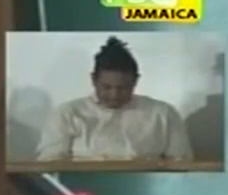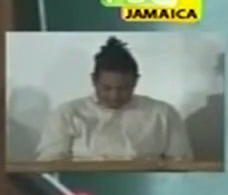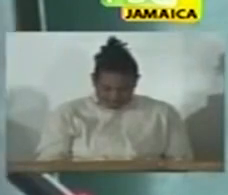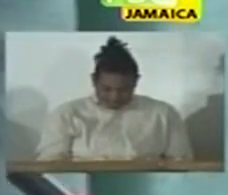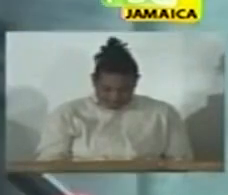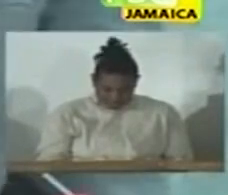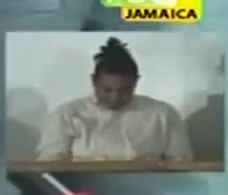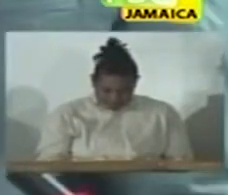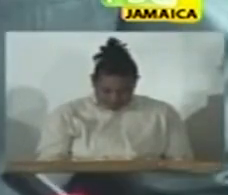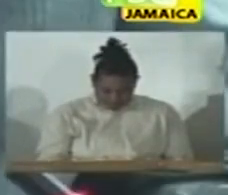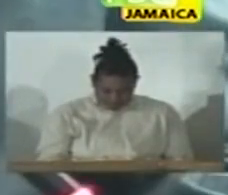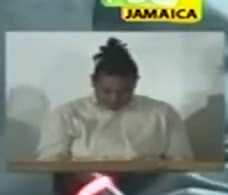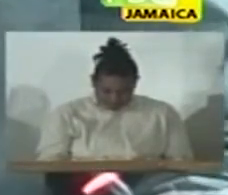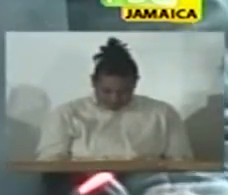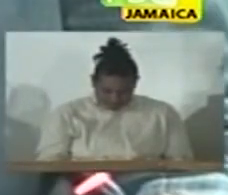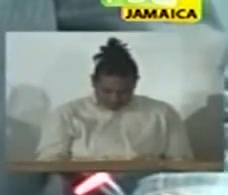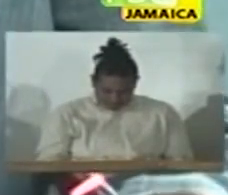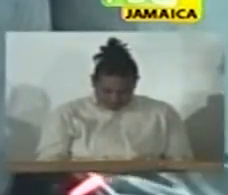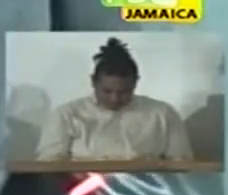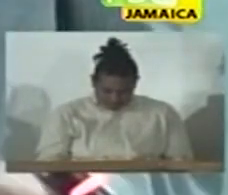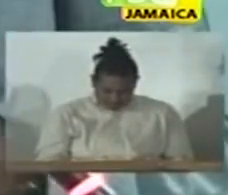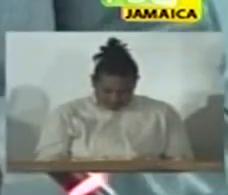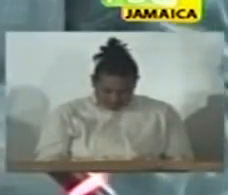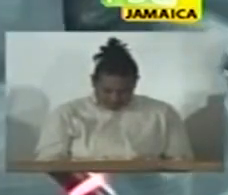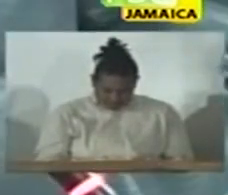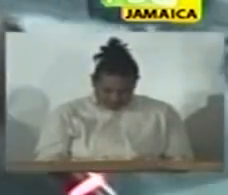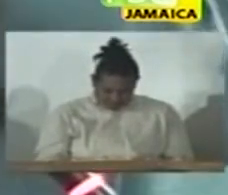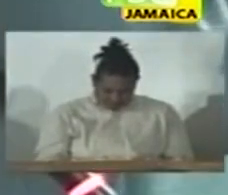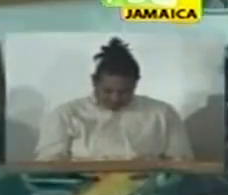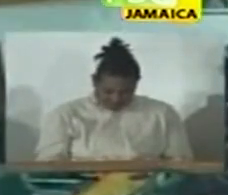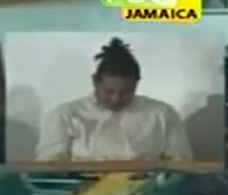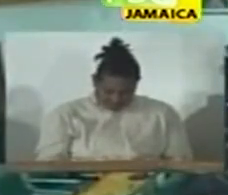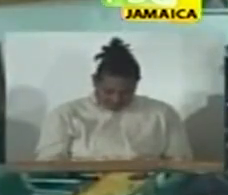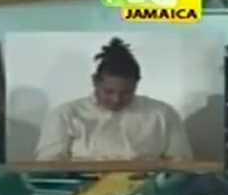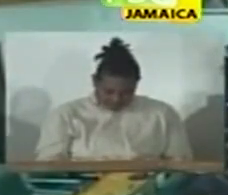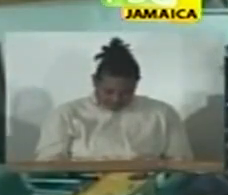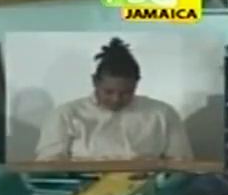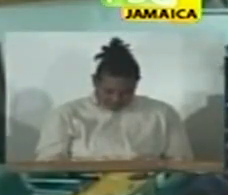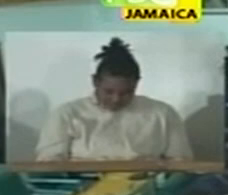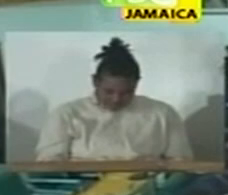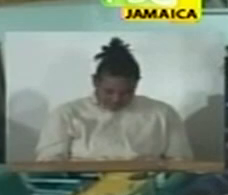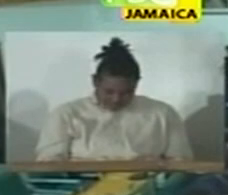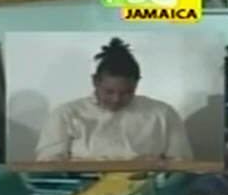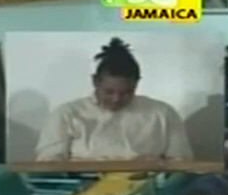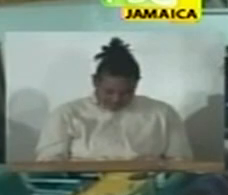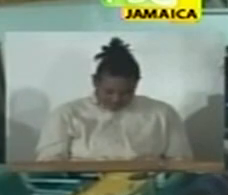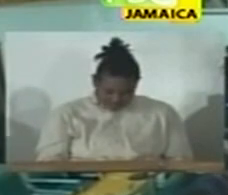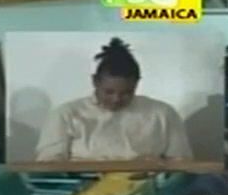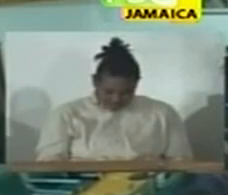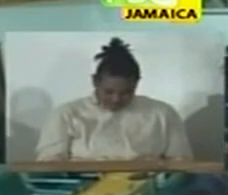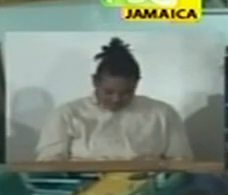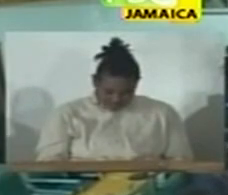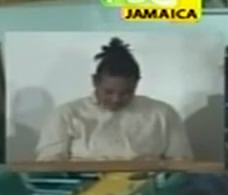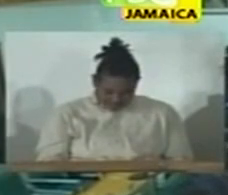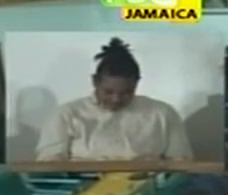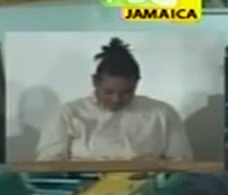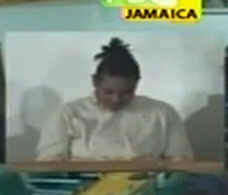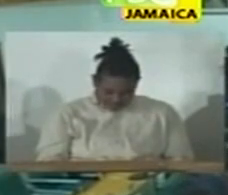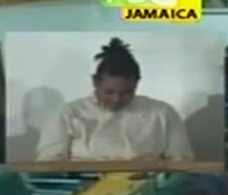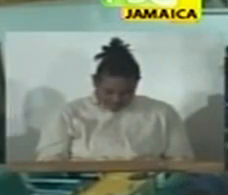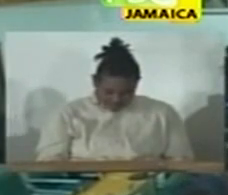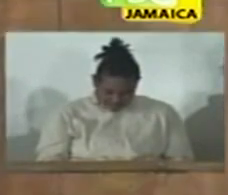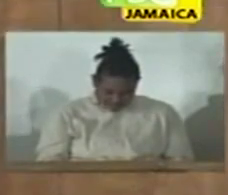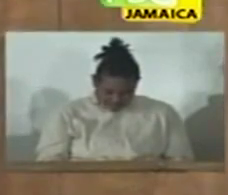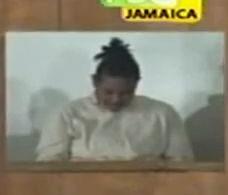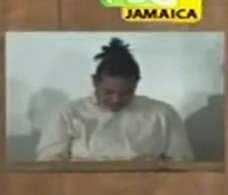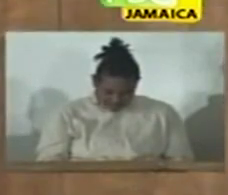worse, yes, sir. Mr. President, CMU is an independent body. the CMU is part of the Ministry of Education.